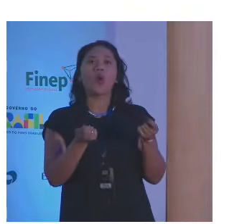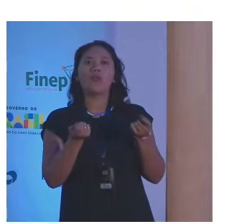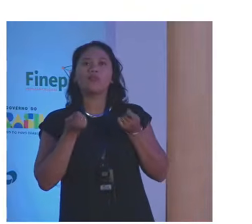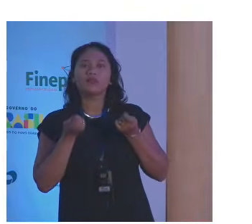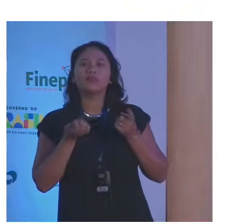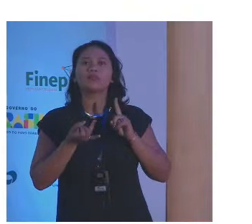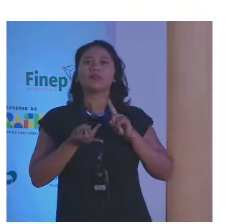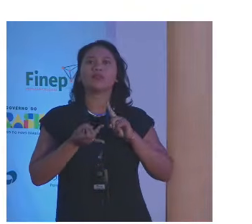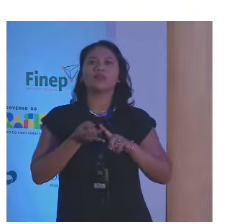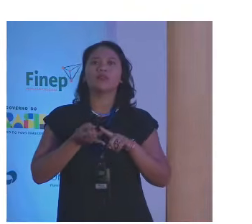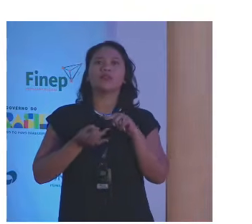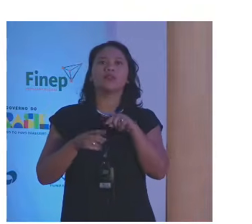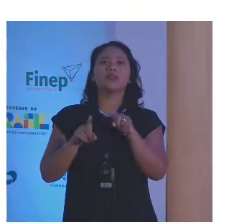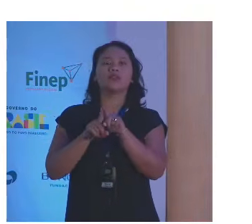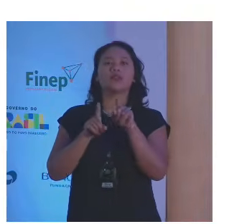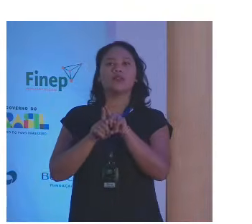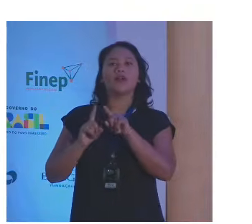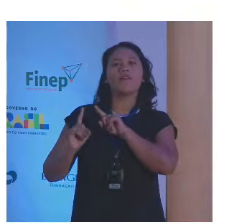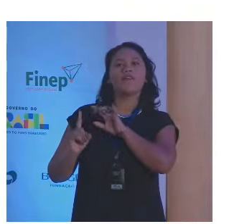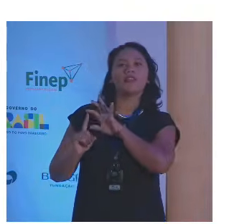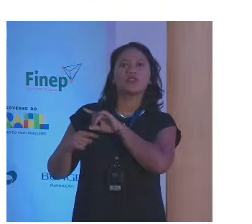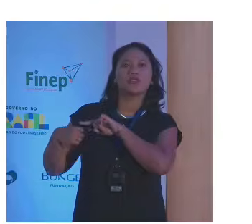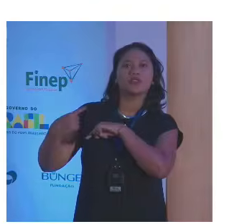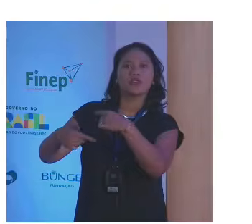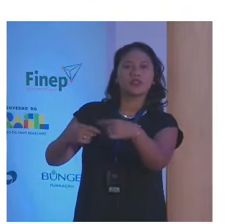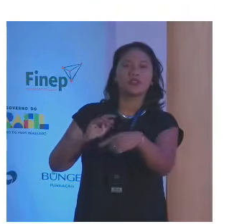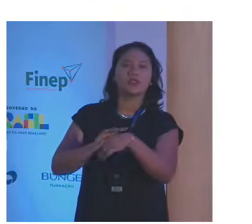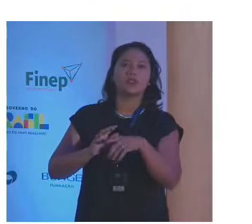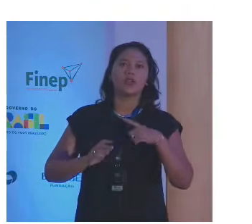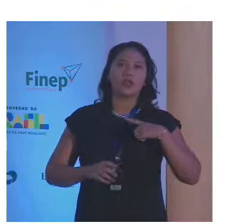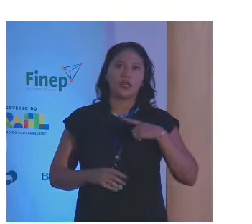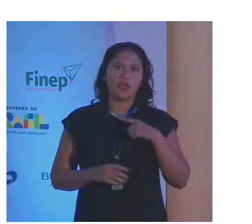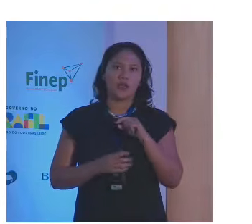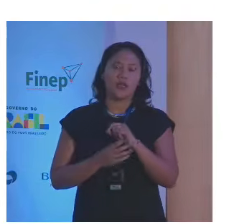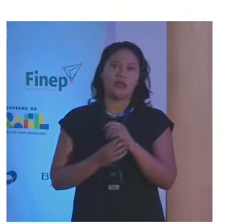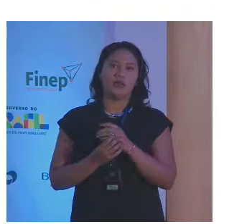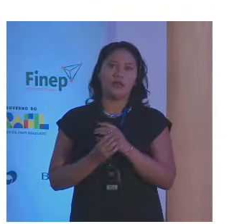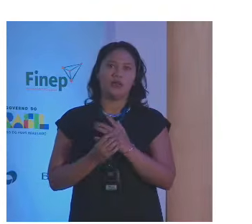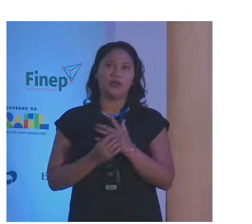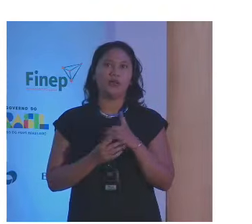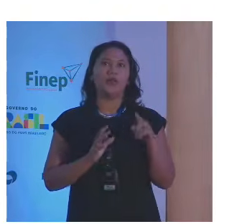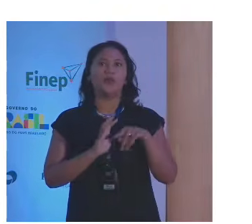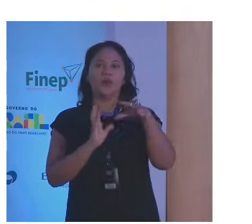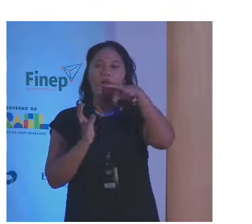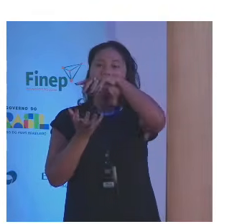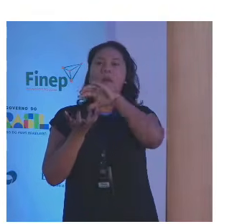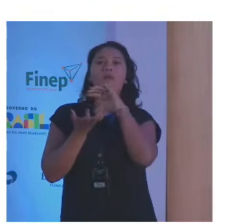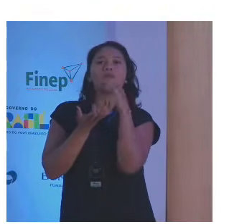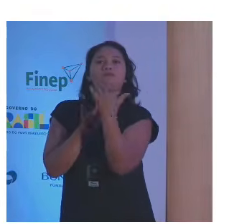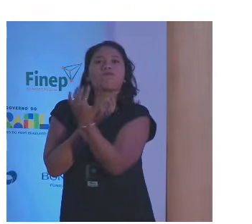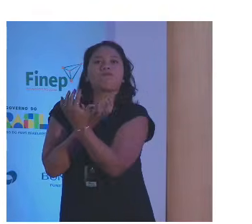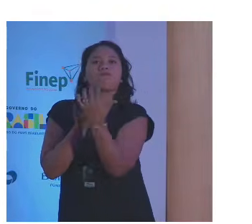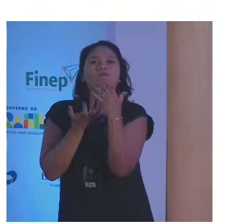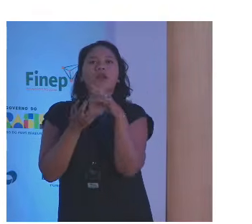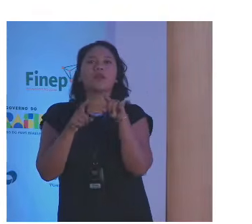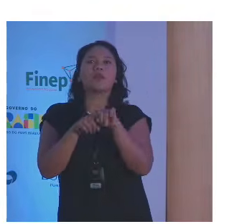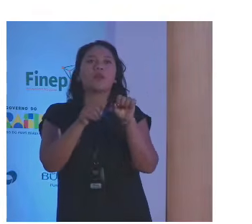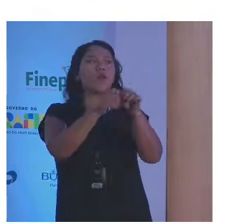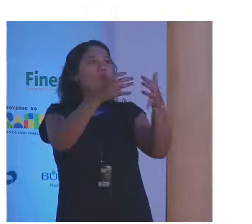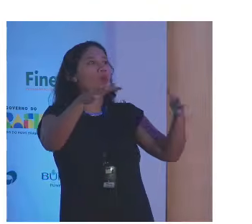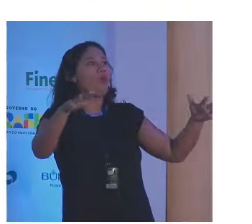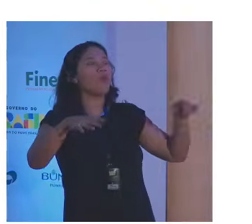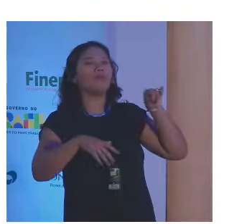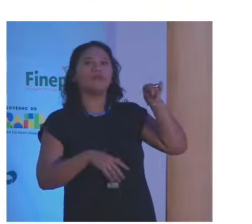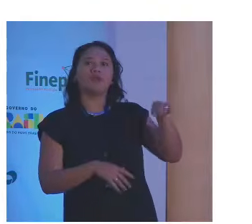the effectiveness of the greenhouse effect, and it also goes into the oceans, dissolves into